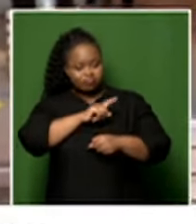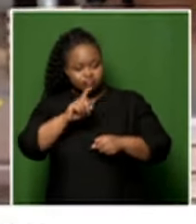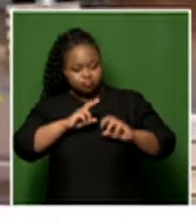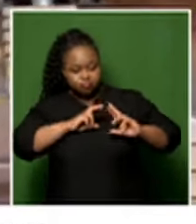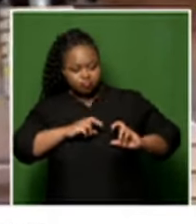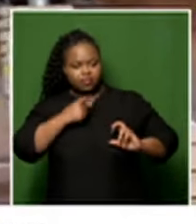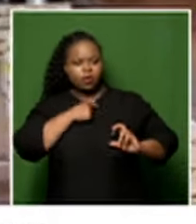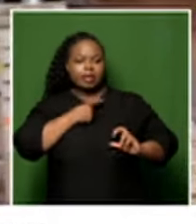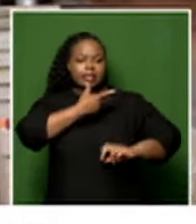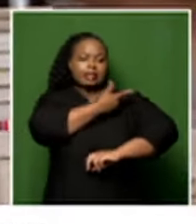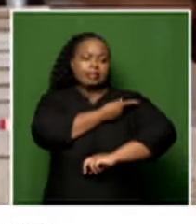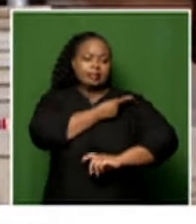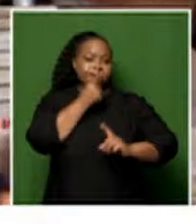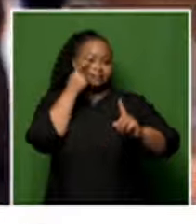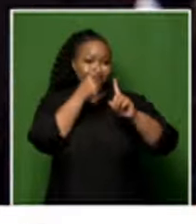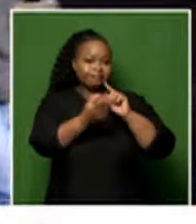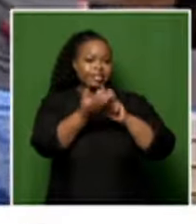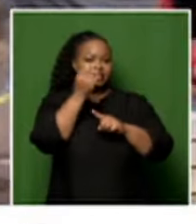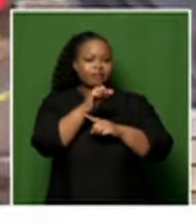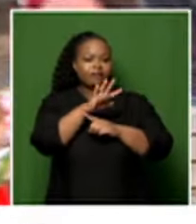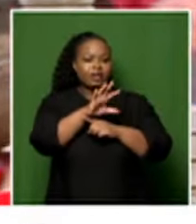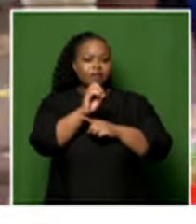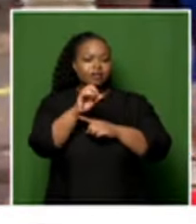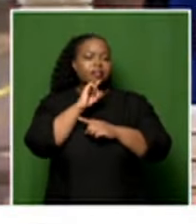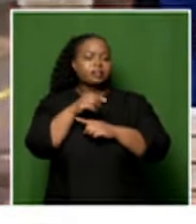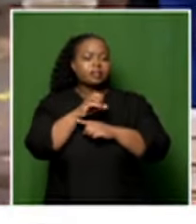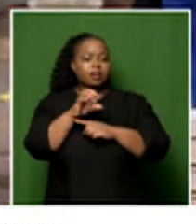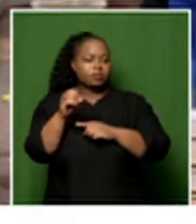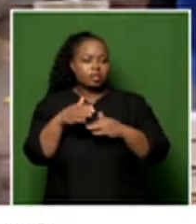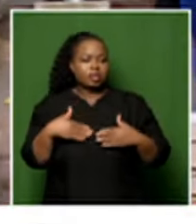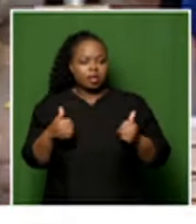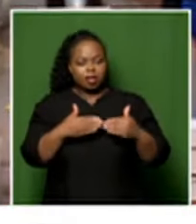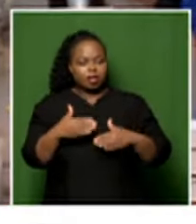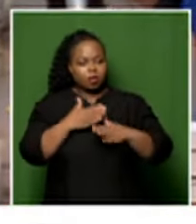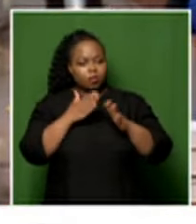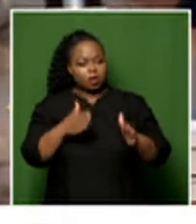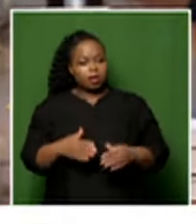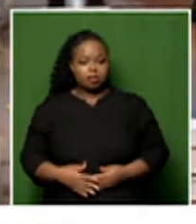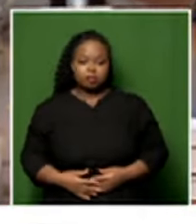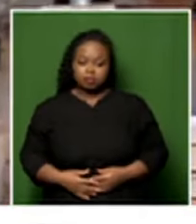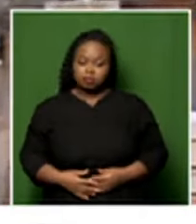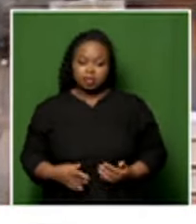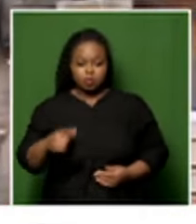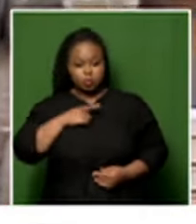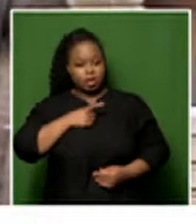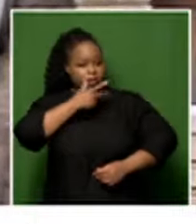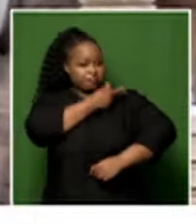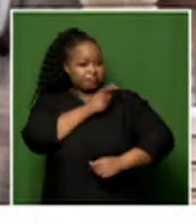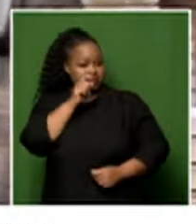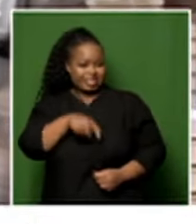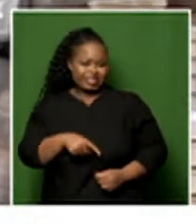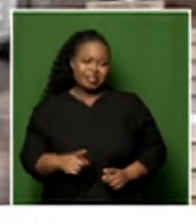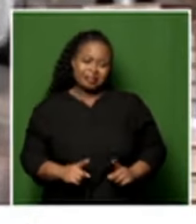to get that number, the 500,000 healthcare workers that I understand that need to be vaccinated.